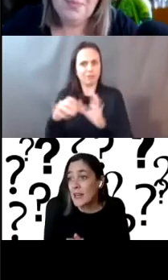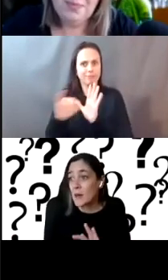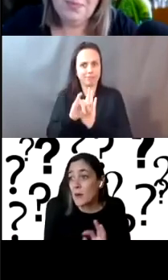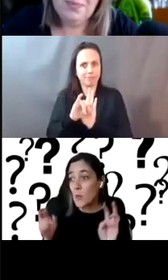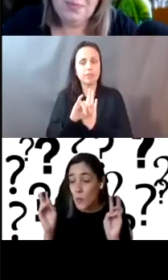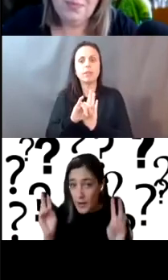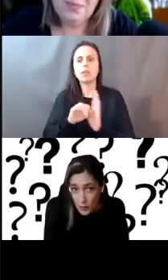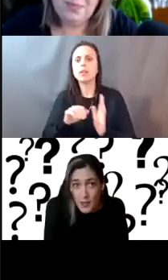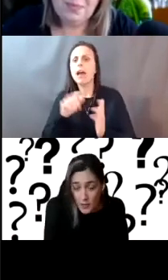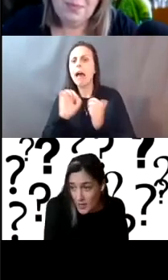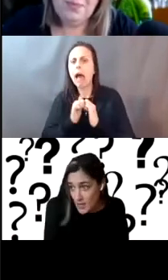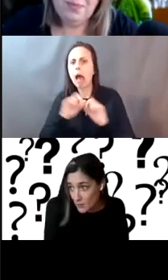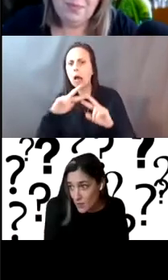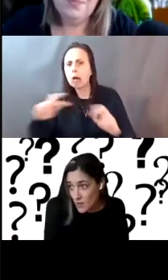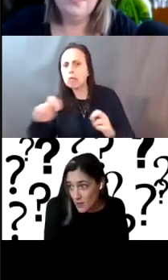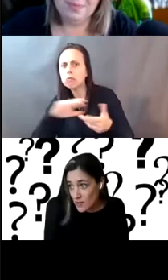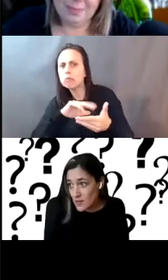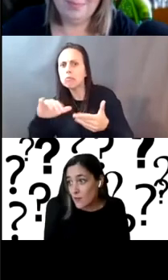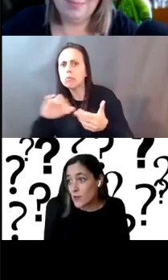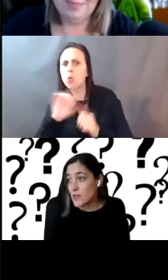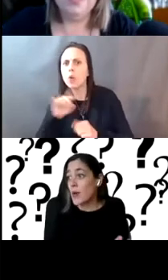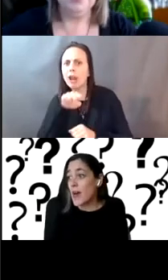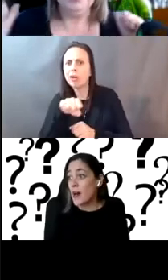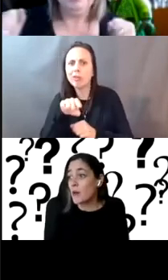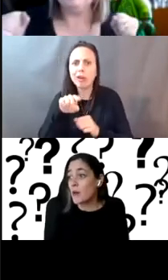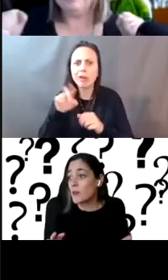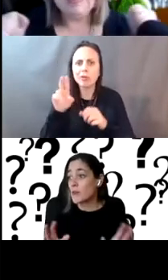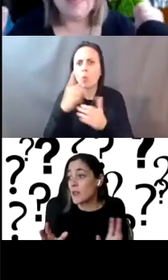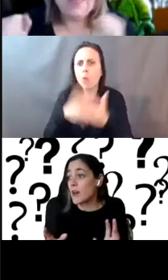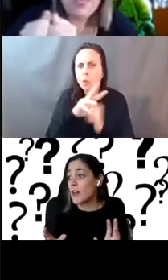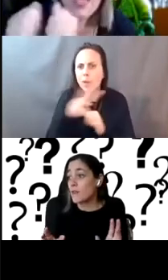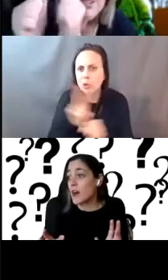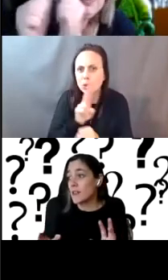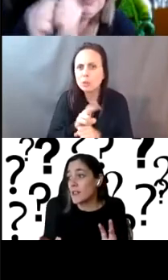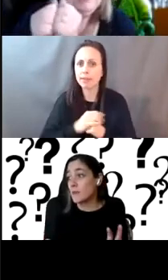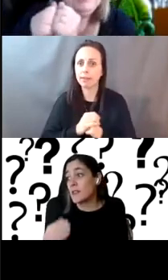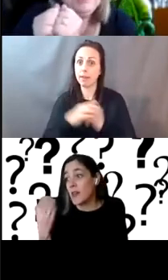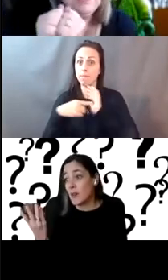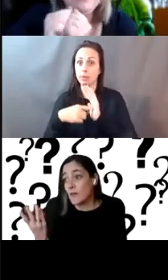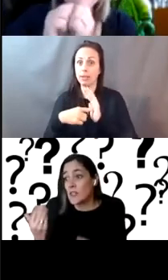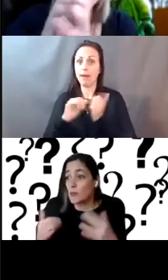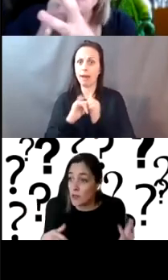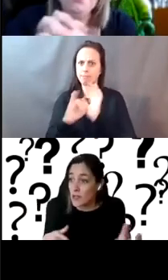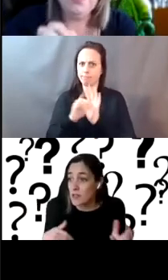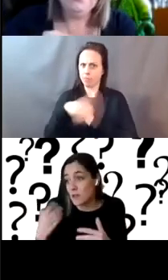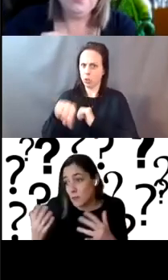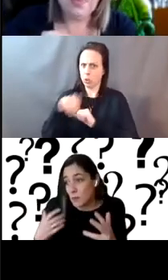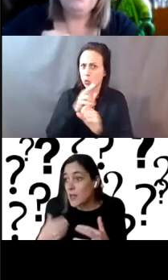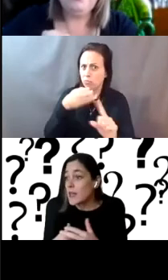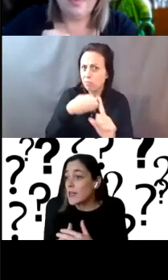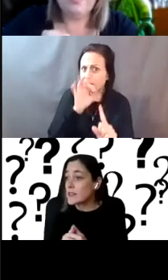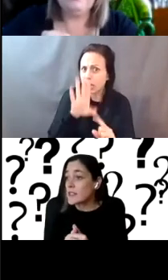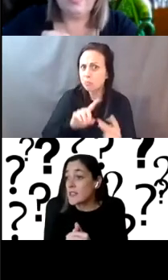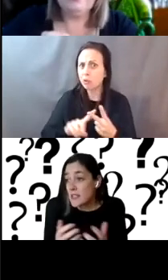data about where they are hanging out online? Mm-hmm. For example, how to identify if the audience segment is heavy on Facebook, LinkedIn, blah,